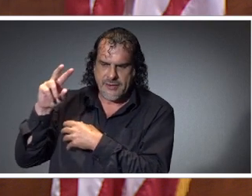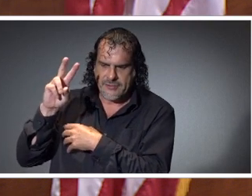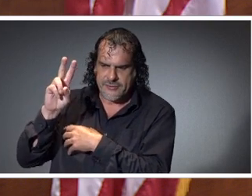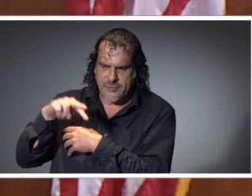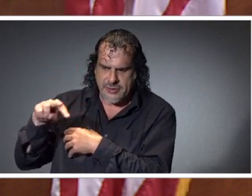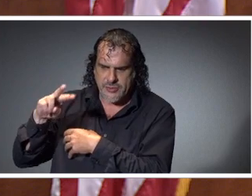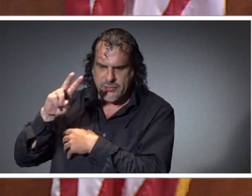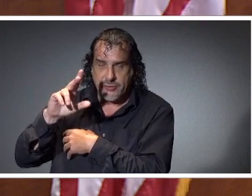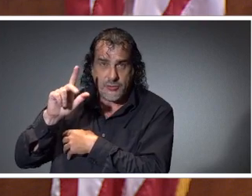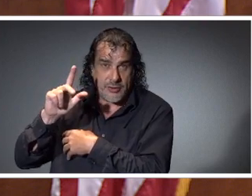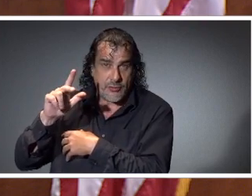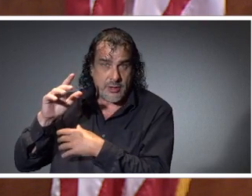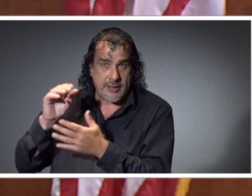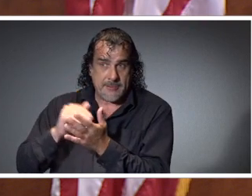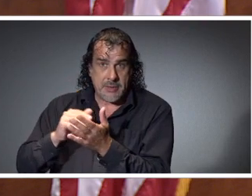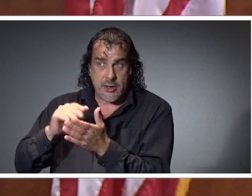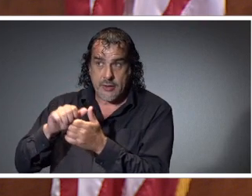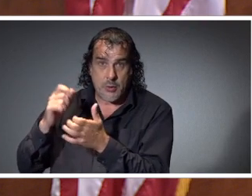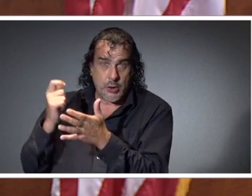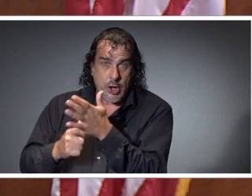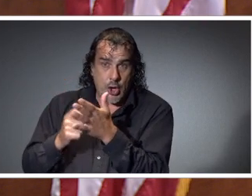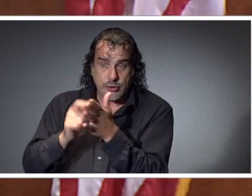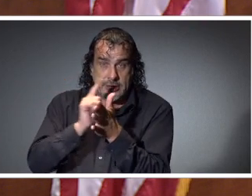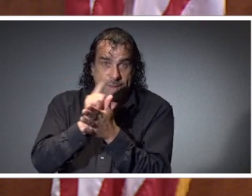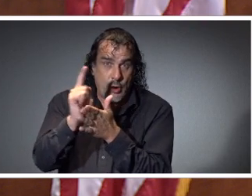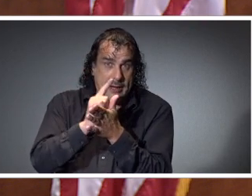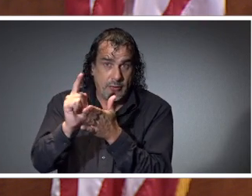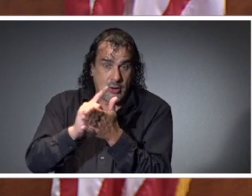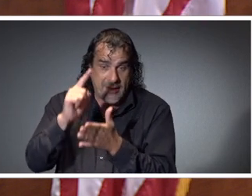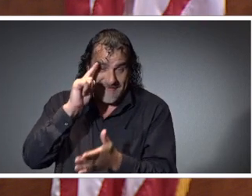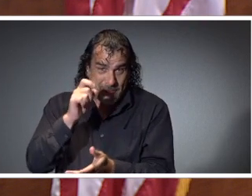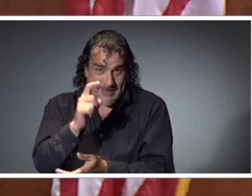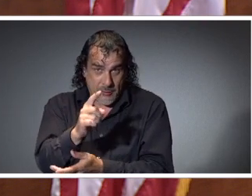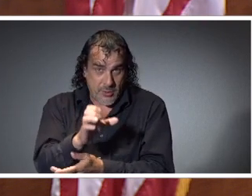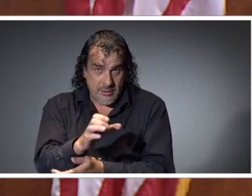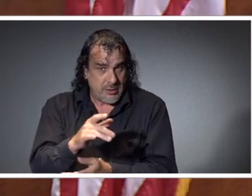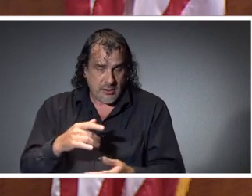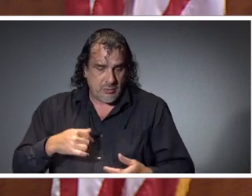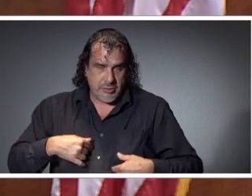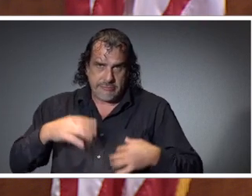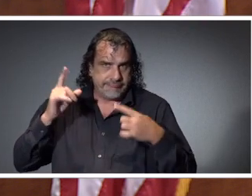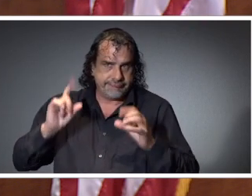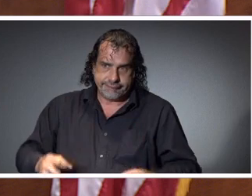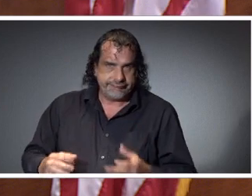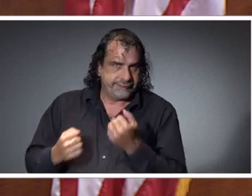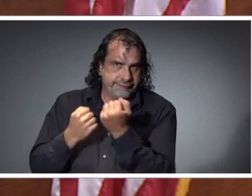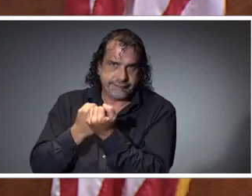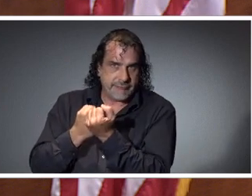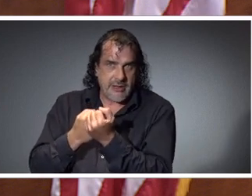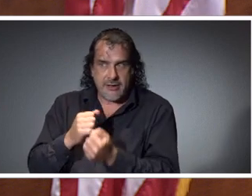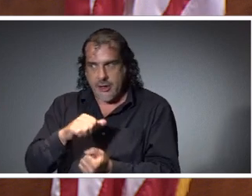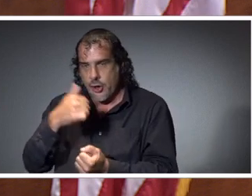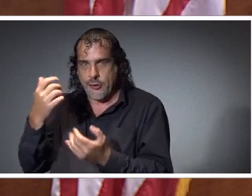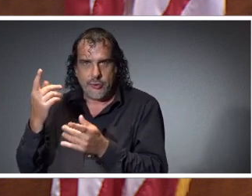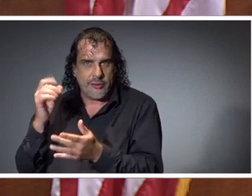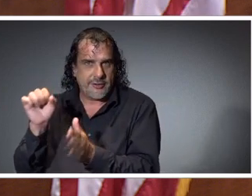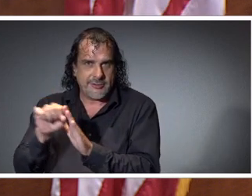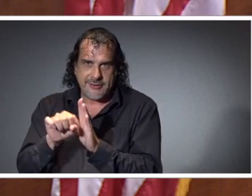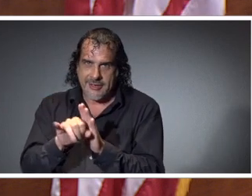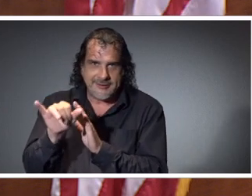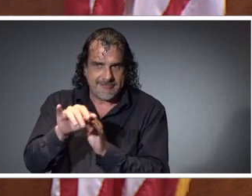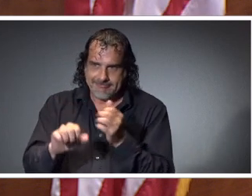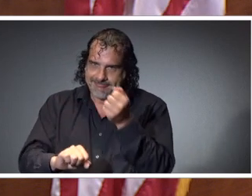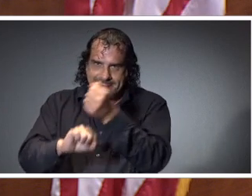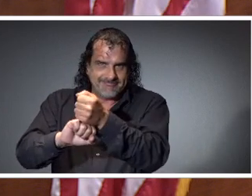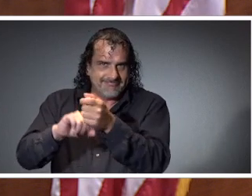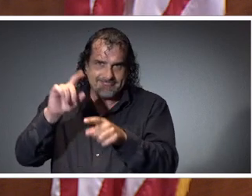a week that it could cost us for that $100 is a no-go for us, and I think for a lot of other states. And so we have